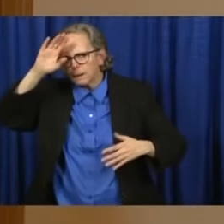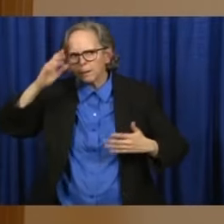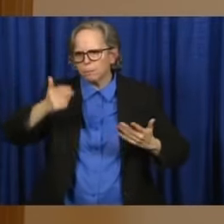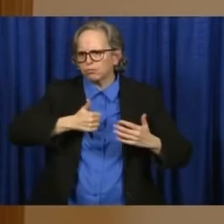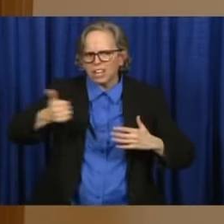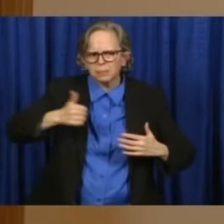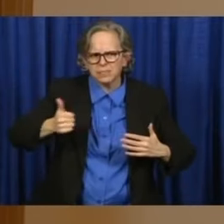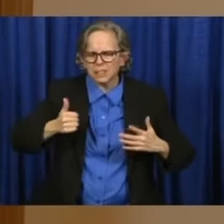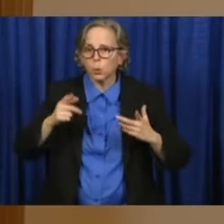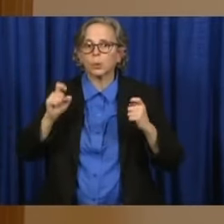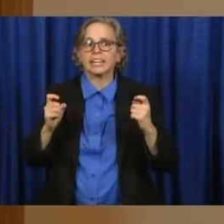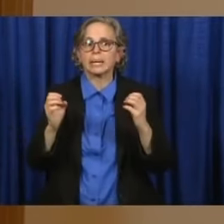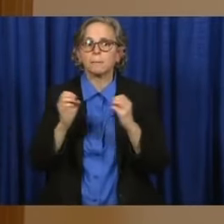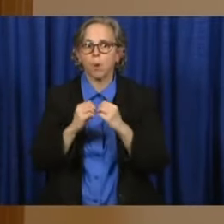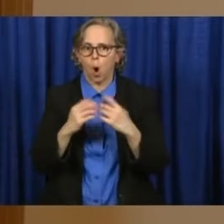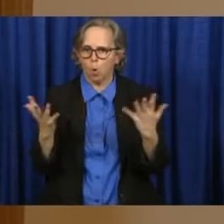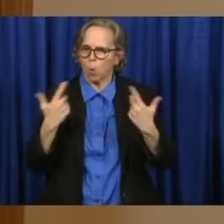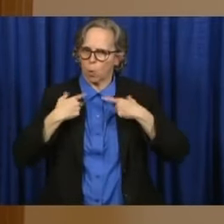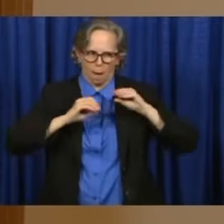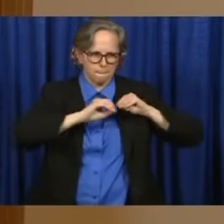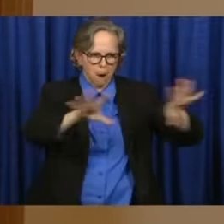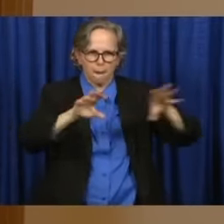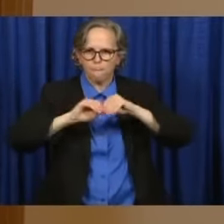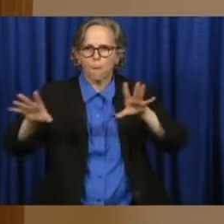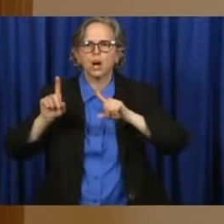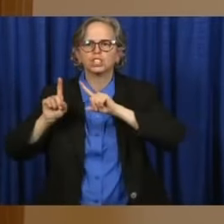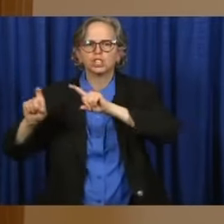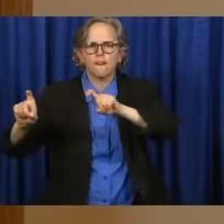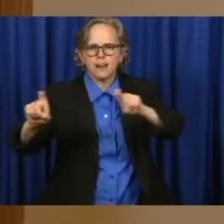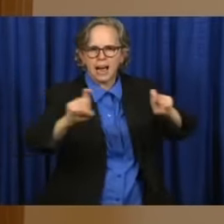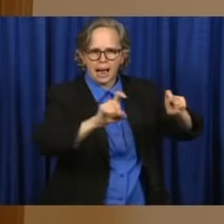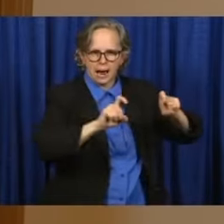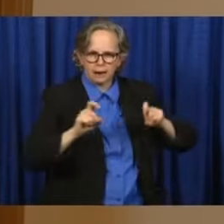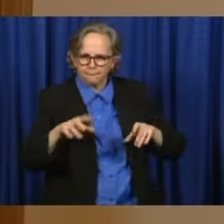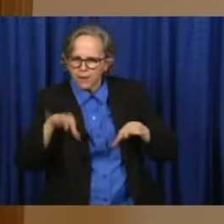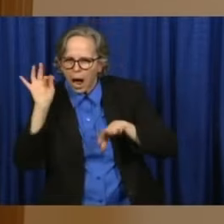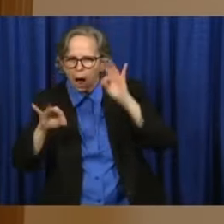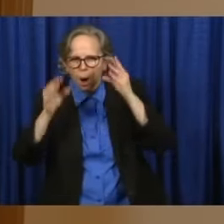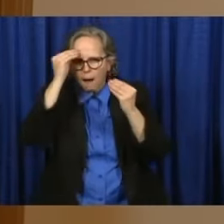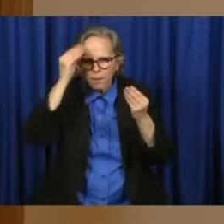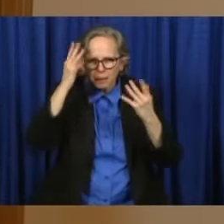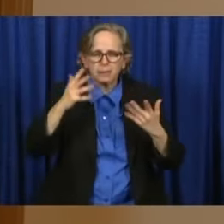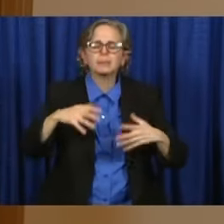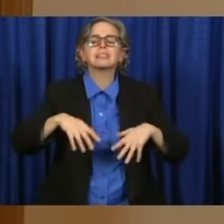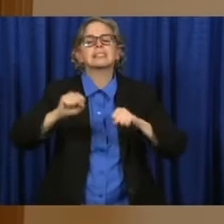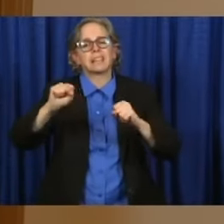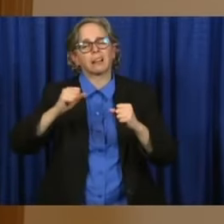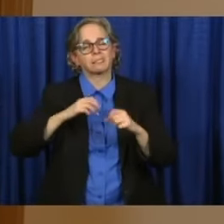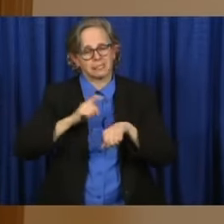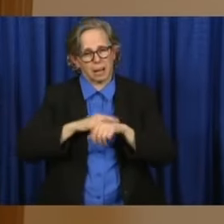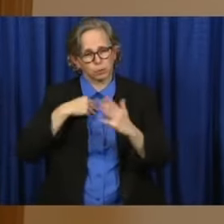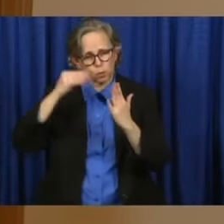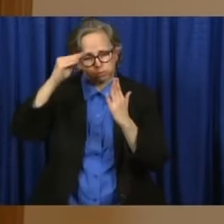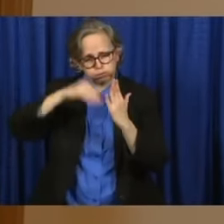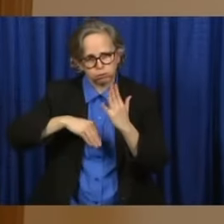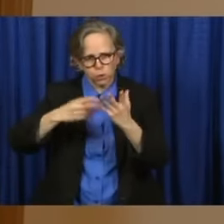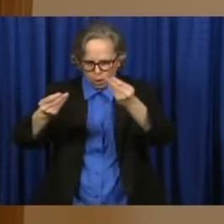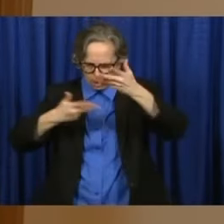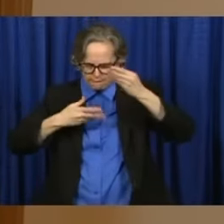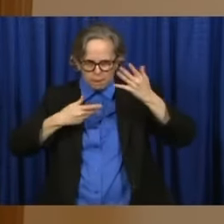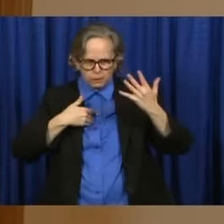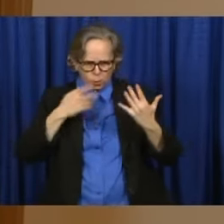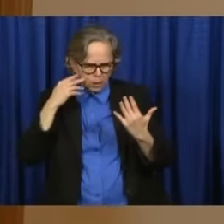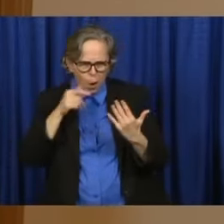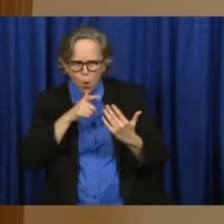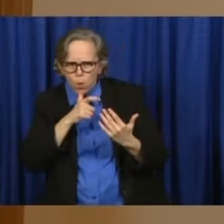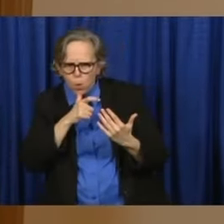all be receiving a survey, and really appreciate that you would take the time to fill that out so we have a better understanding of folks who